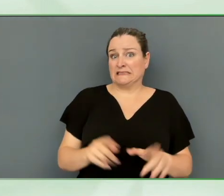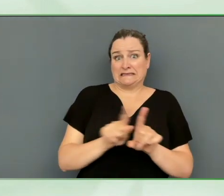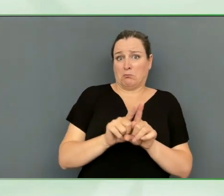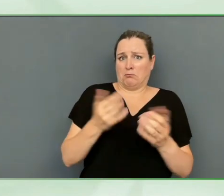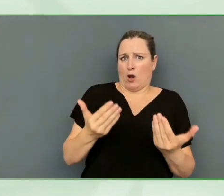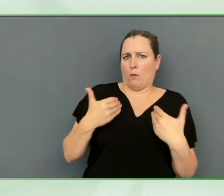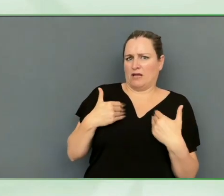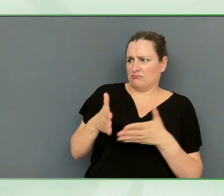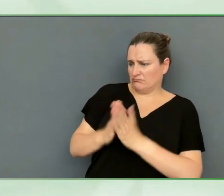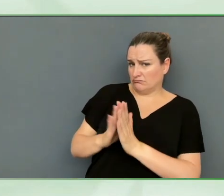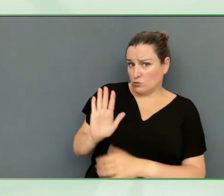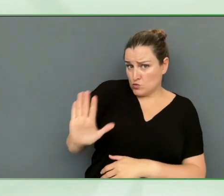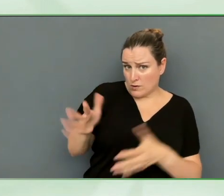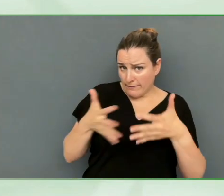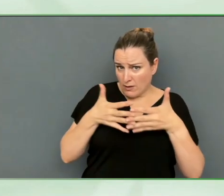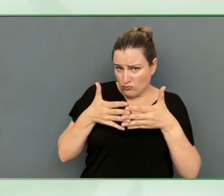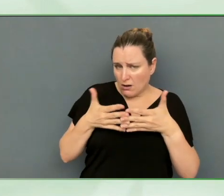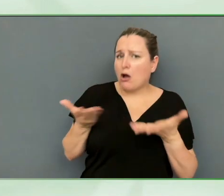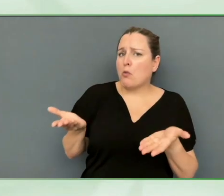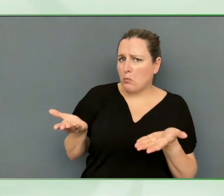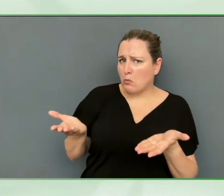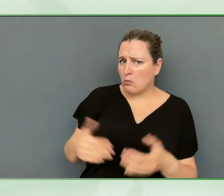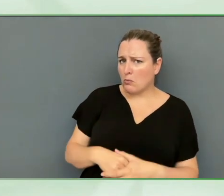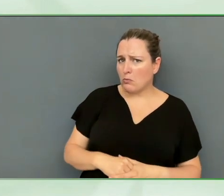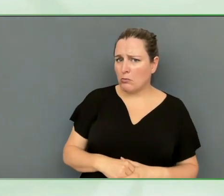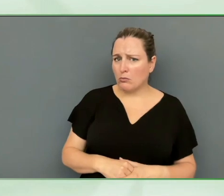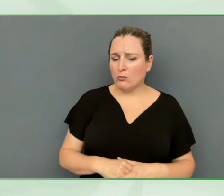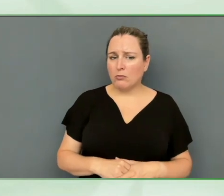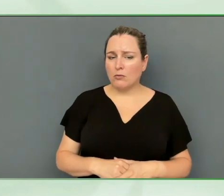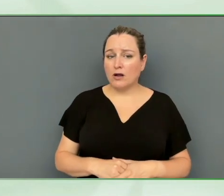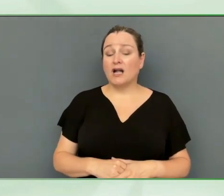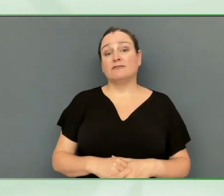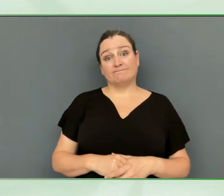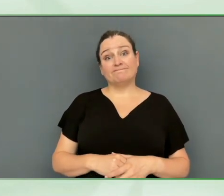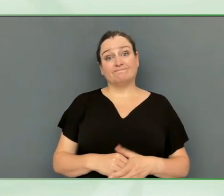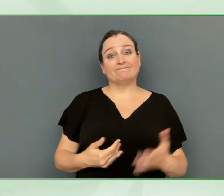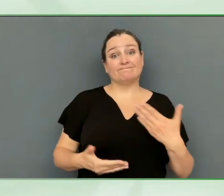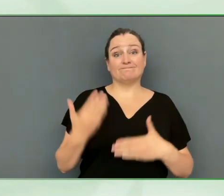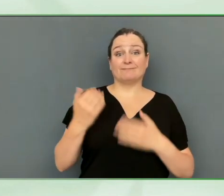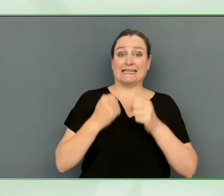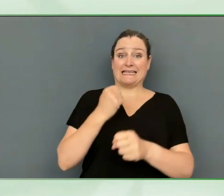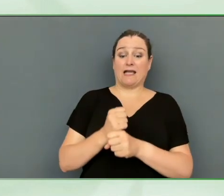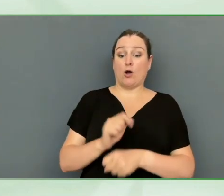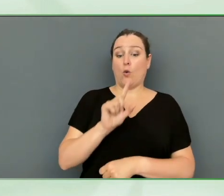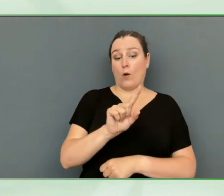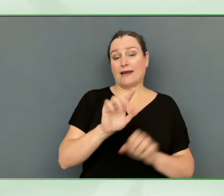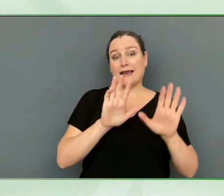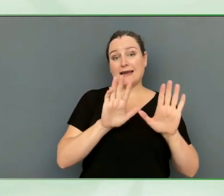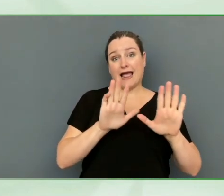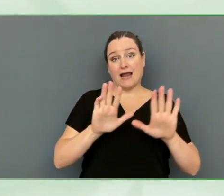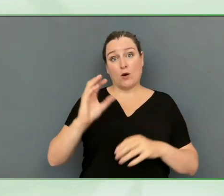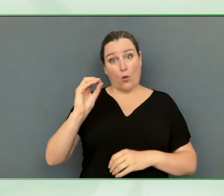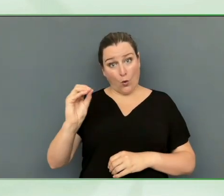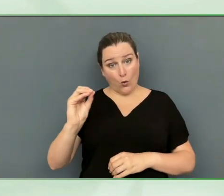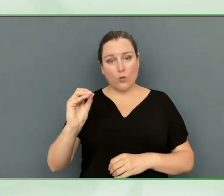the United States, since the passage of the Americans with Disabilities Act in 1990, there's been a lot of